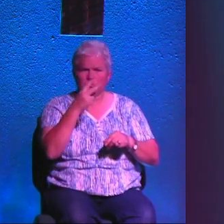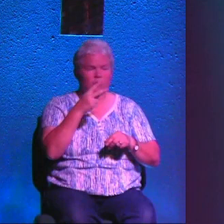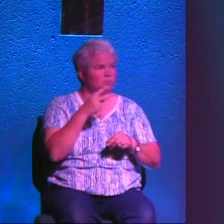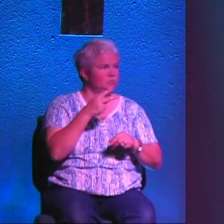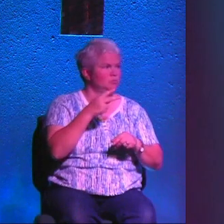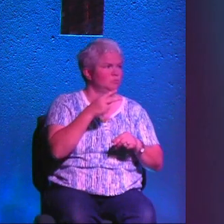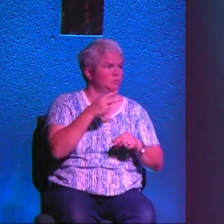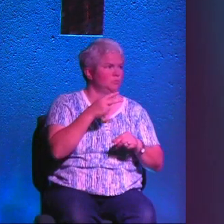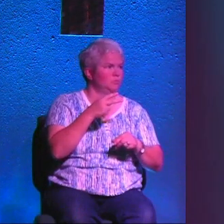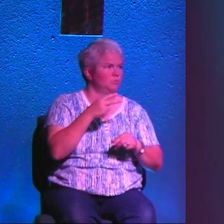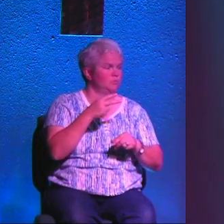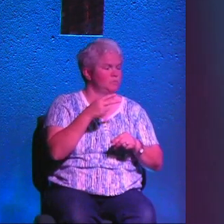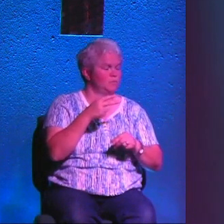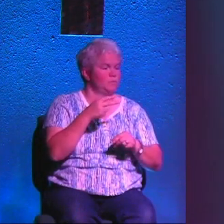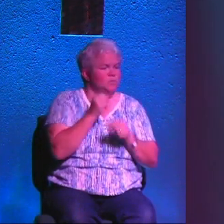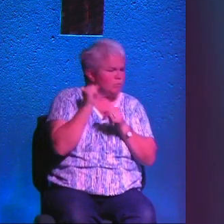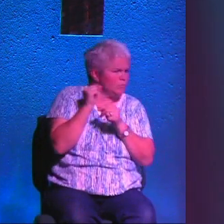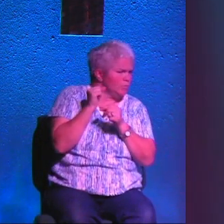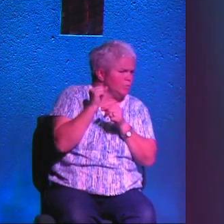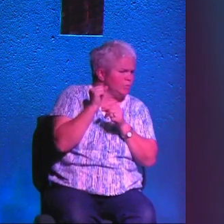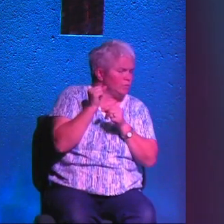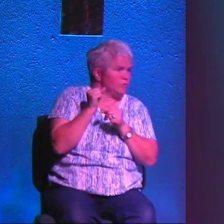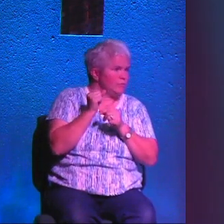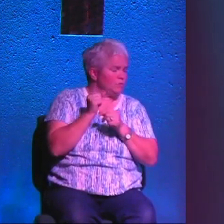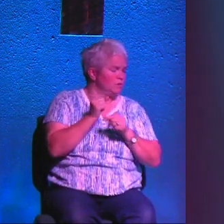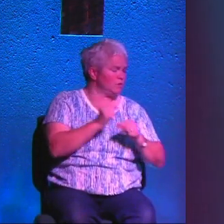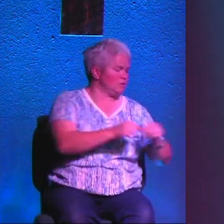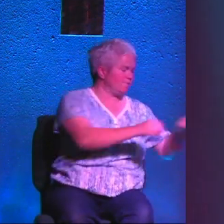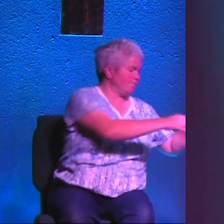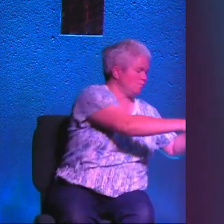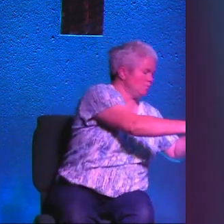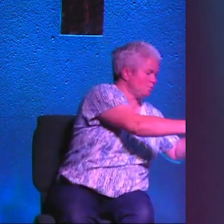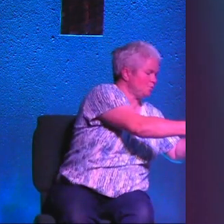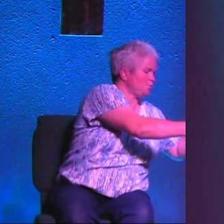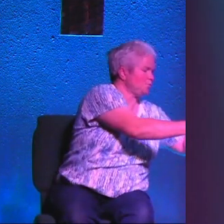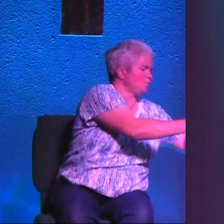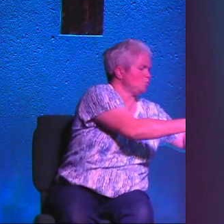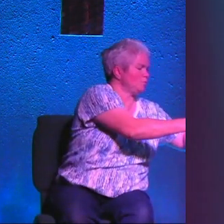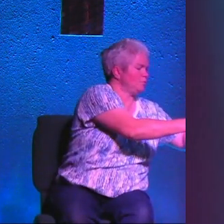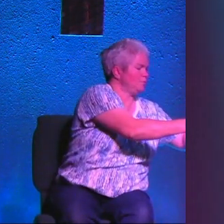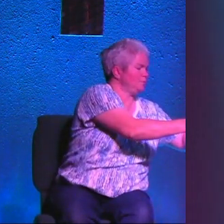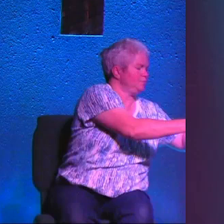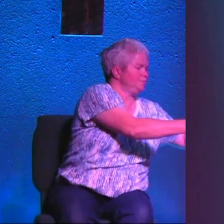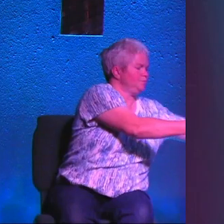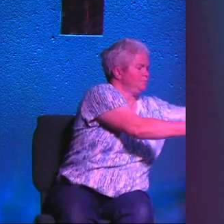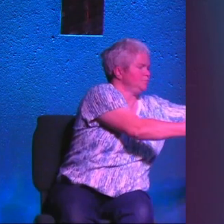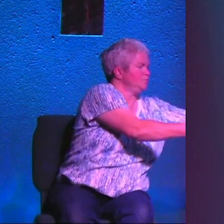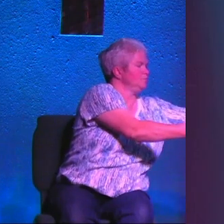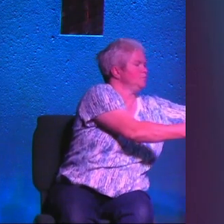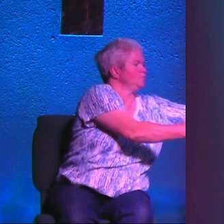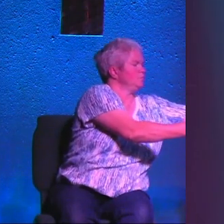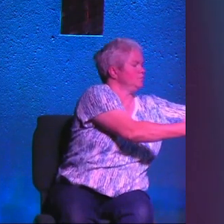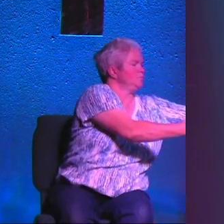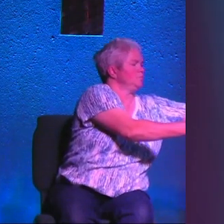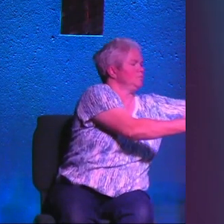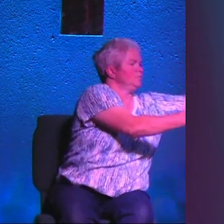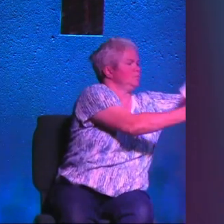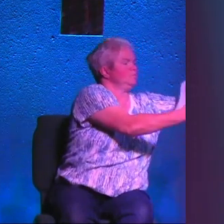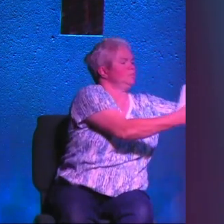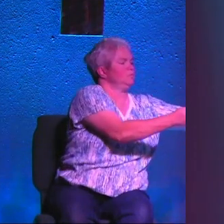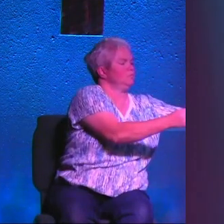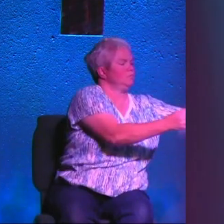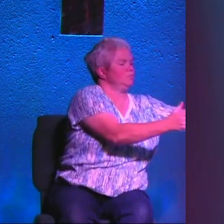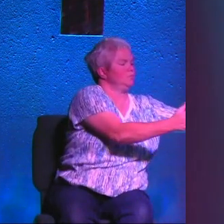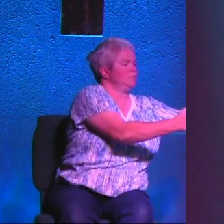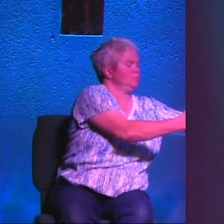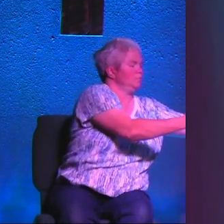going to get in there. Even if you look at it, it's going to harm you. I don't know. You can decide that one for yourself, but it sure seems like Paul takes